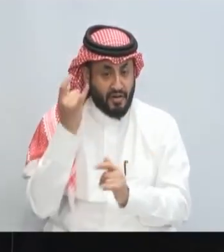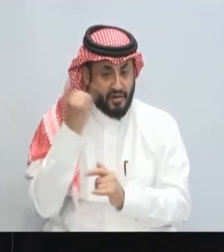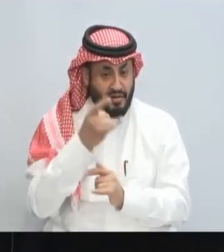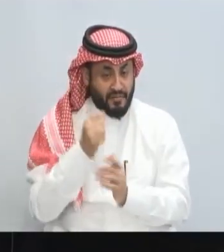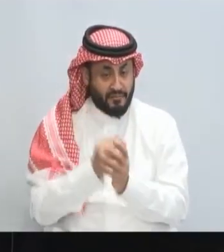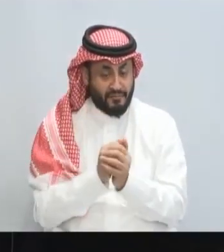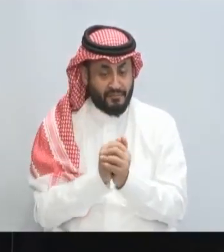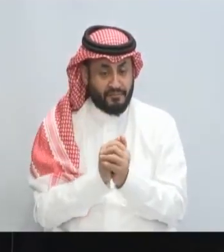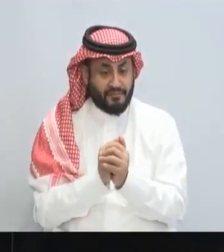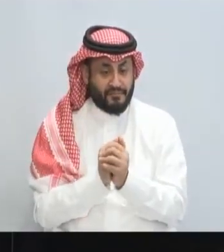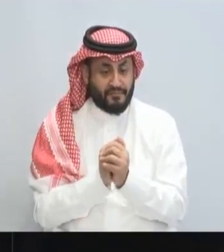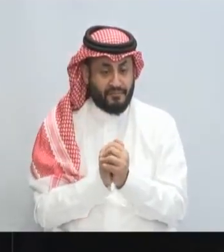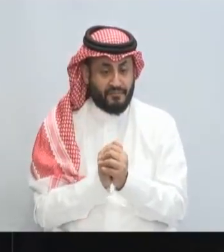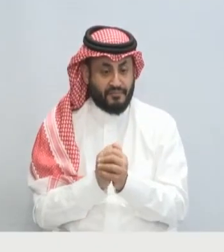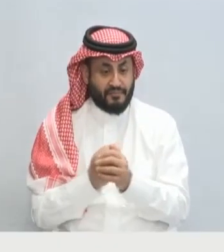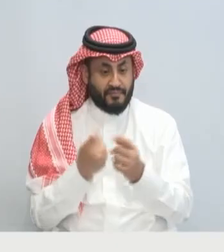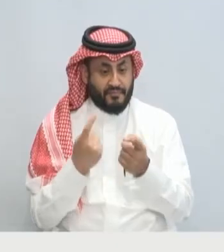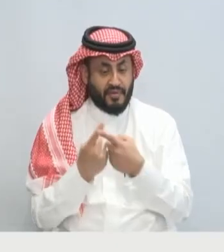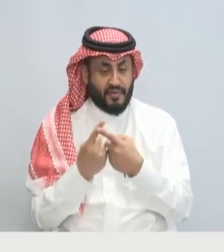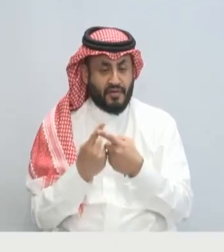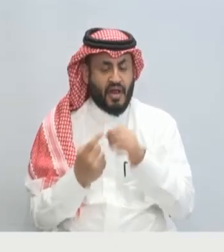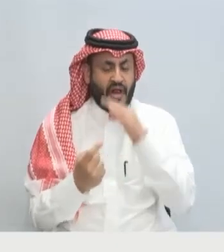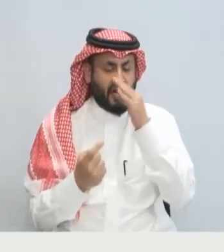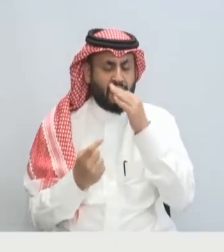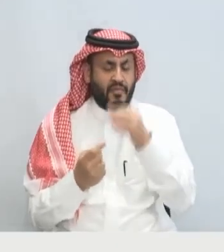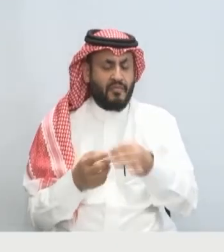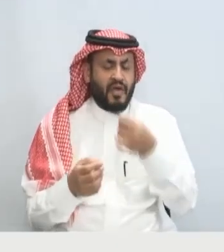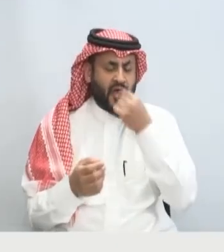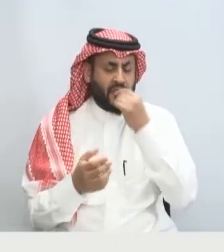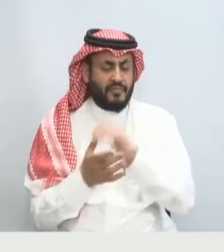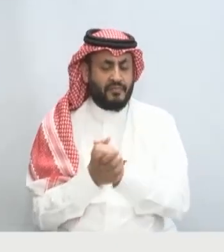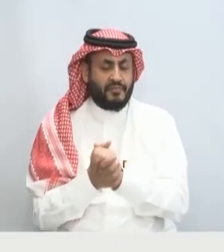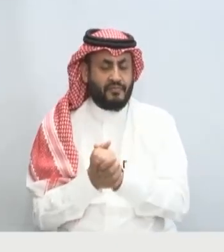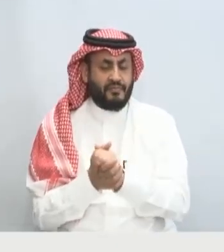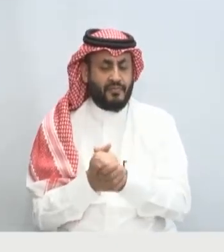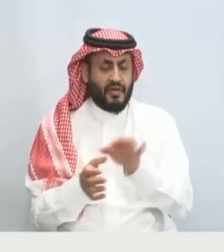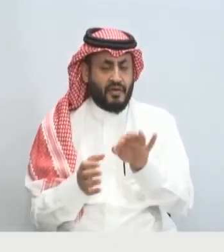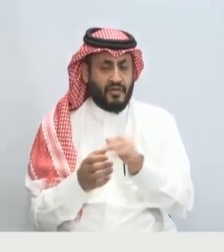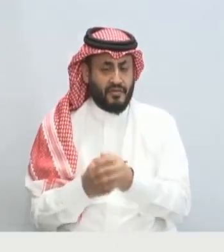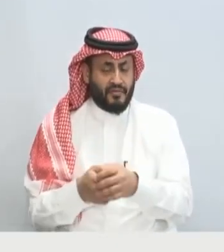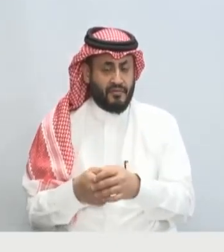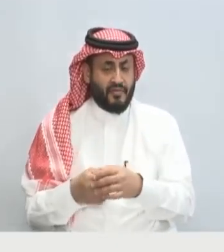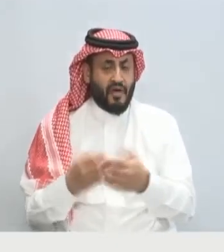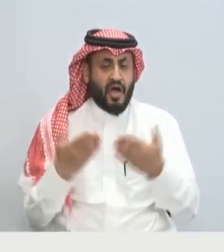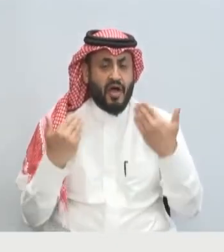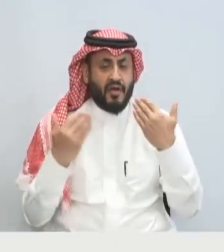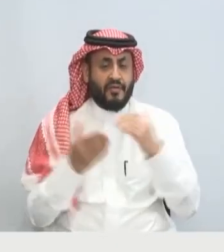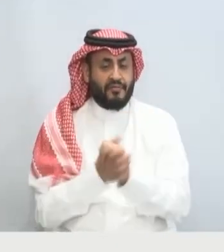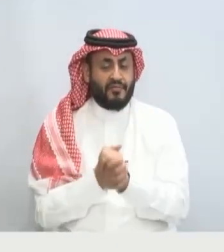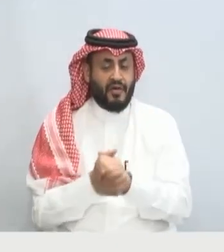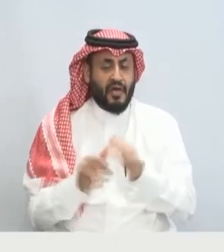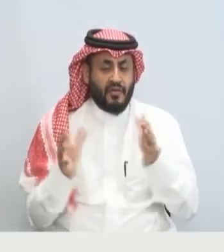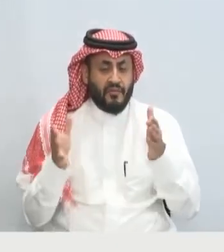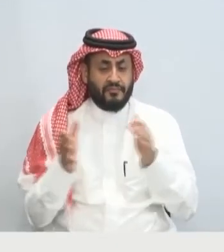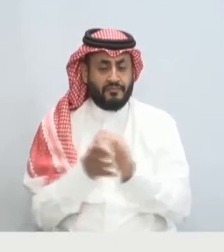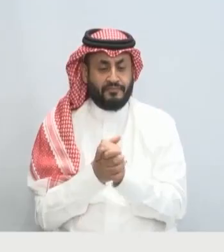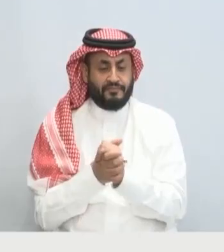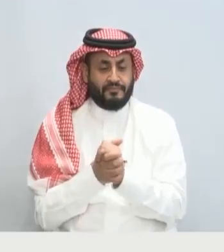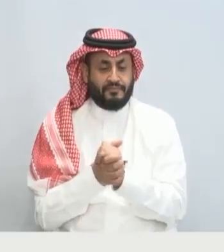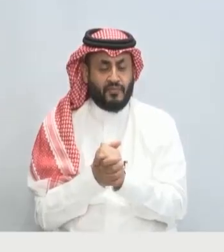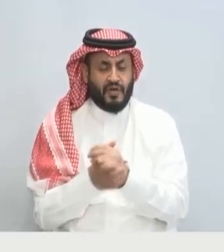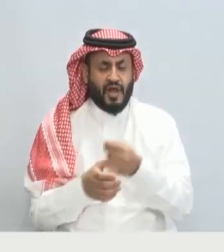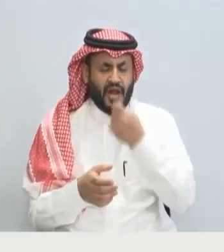can talk about food using the words hot or cold